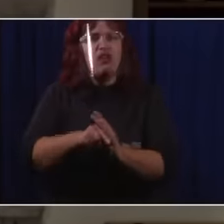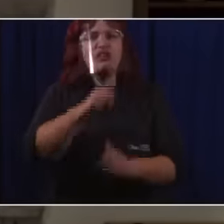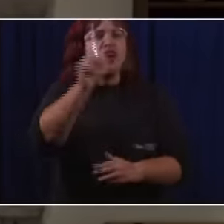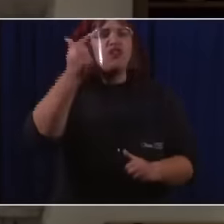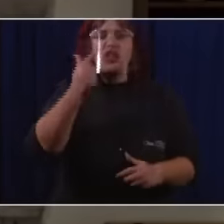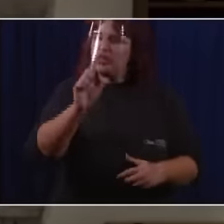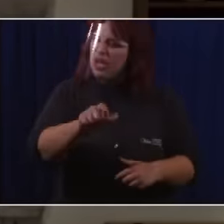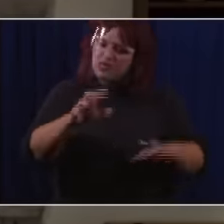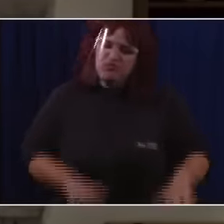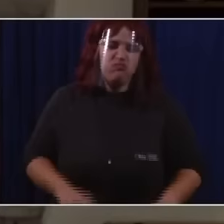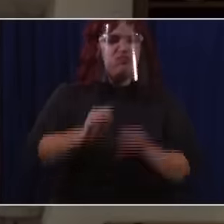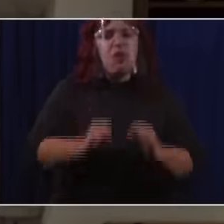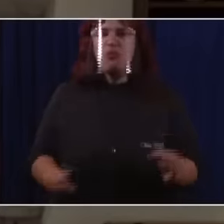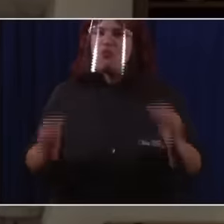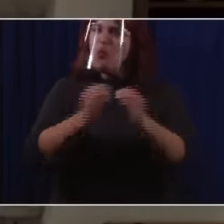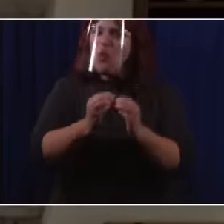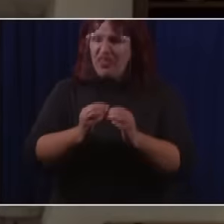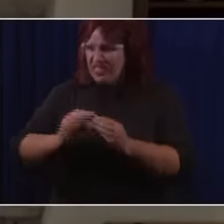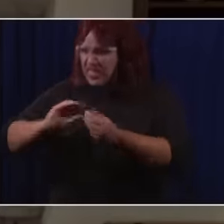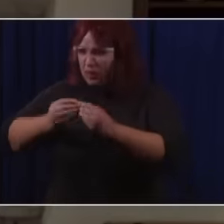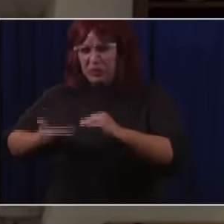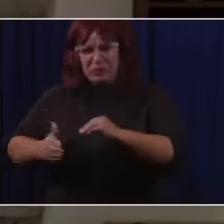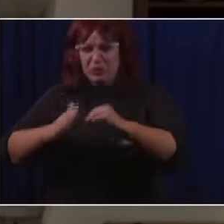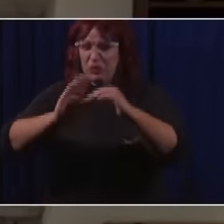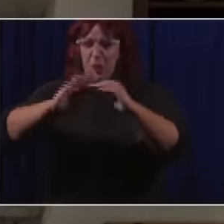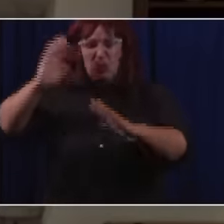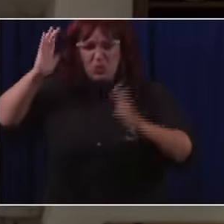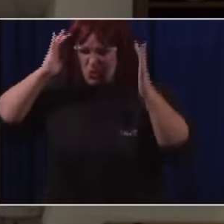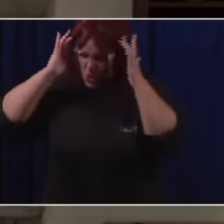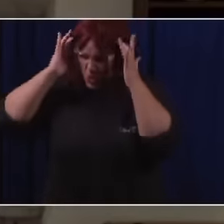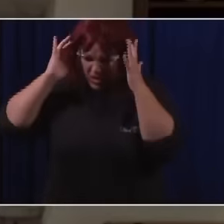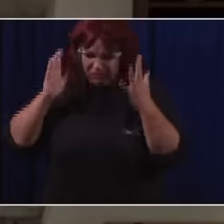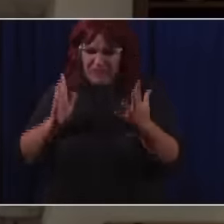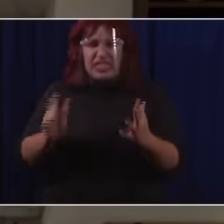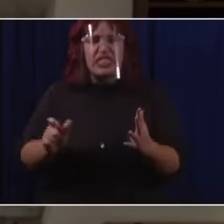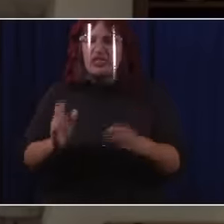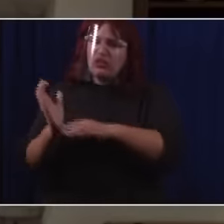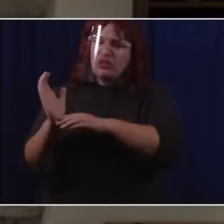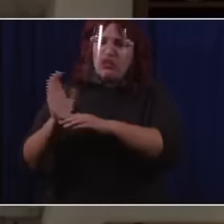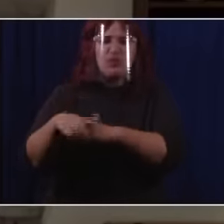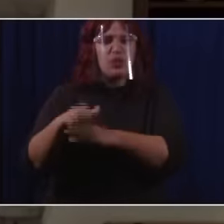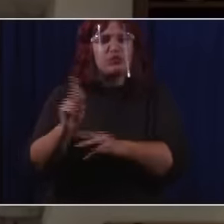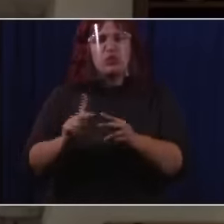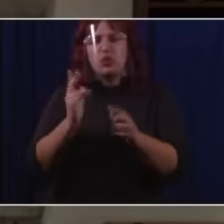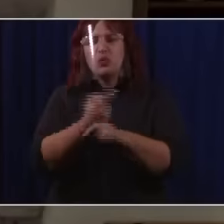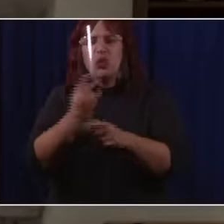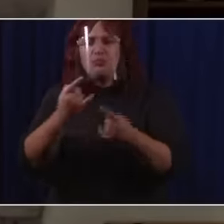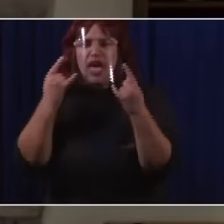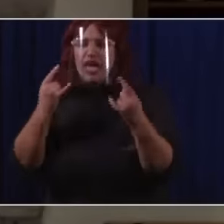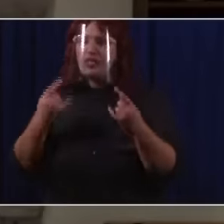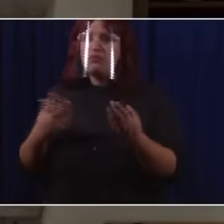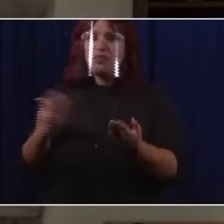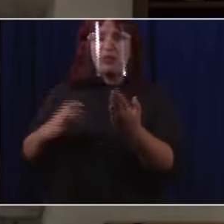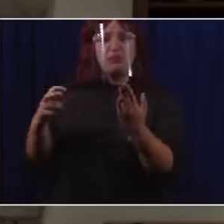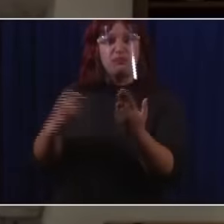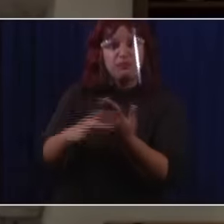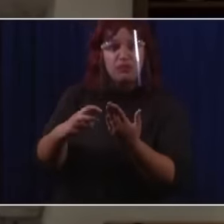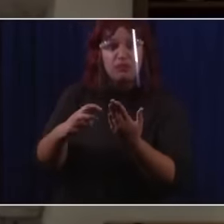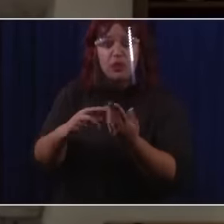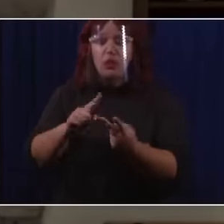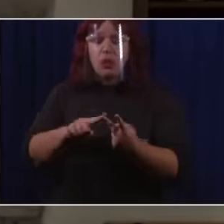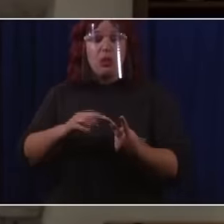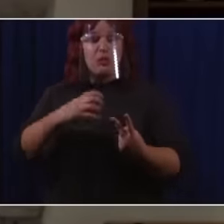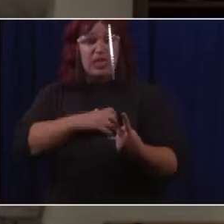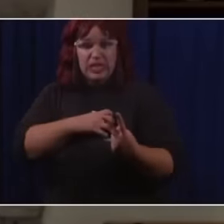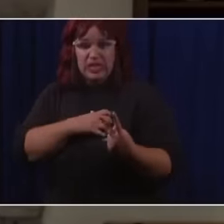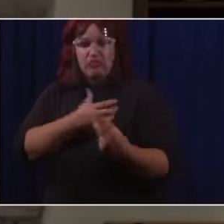find some new level of either enforcing masks, whether it's through enforcement tickets, whether it's local police, or maybe new